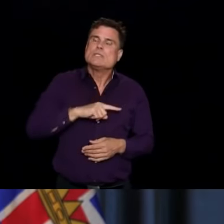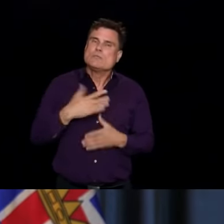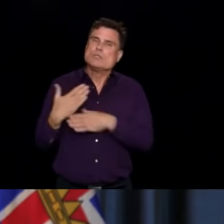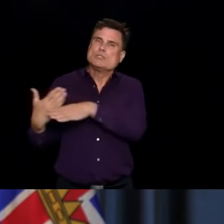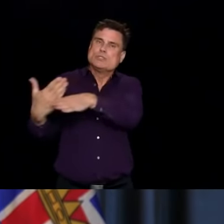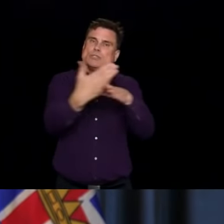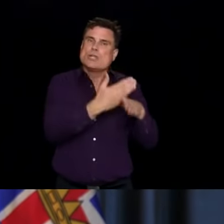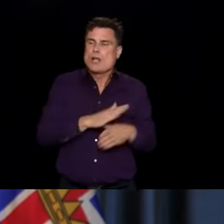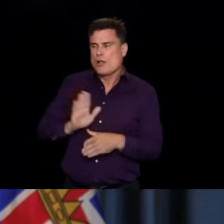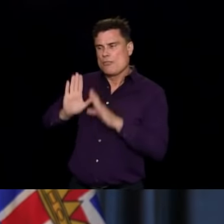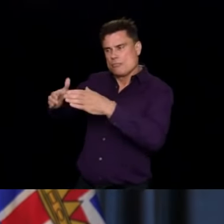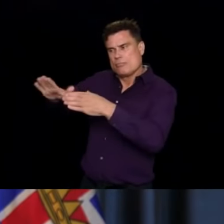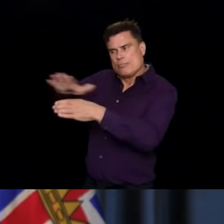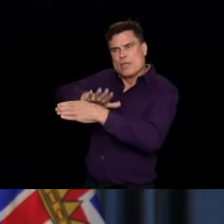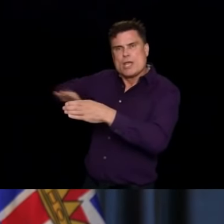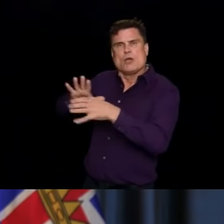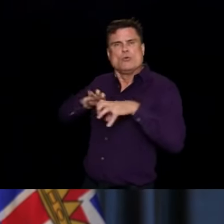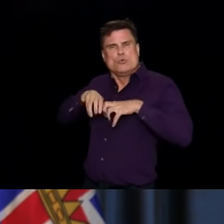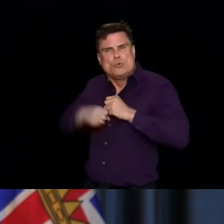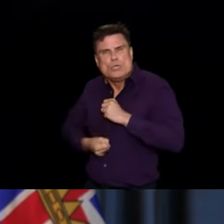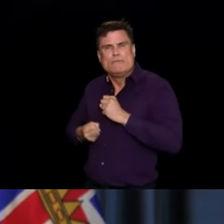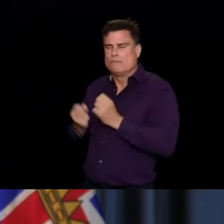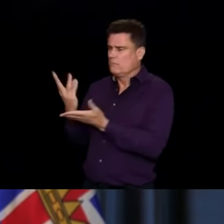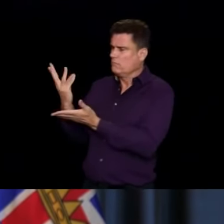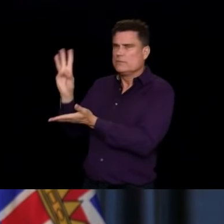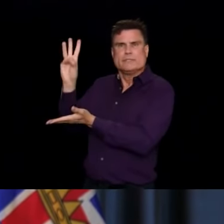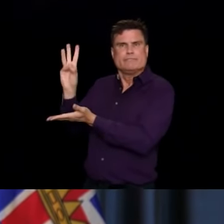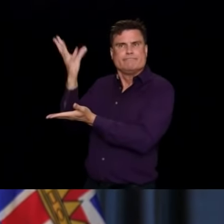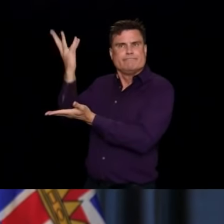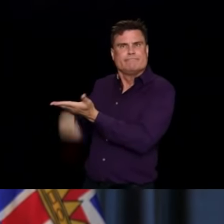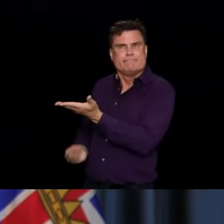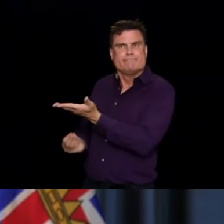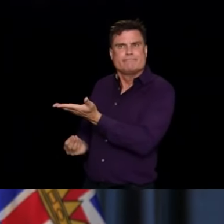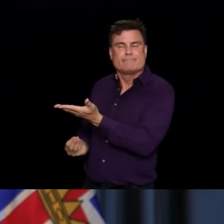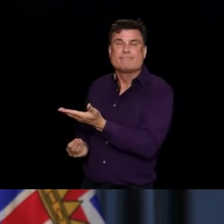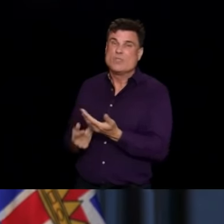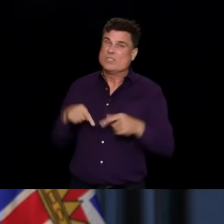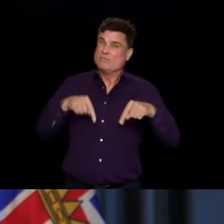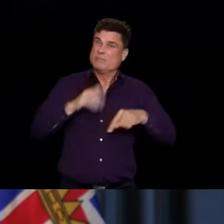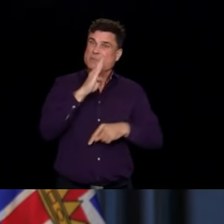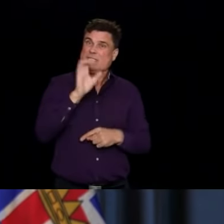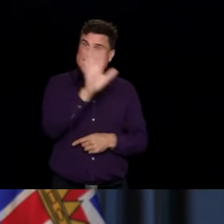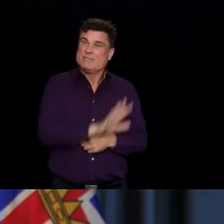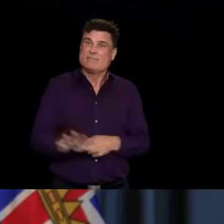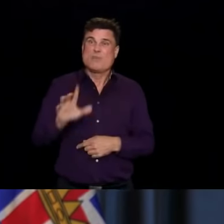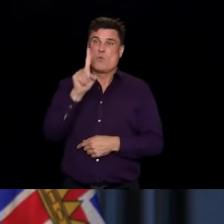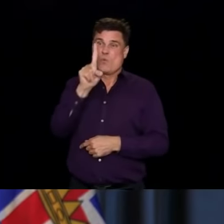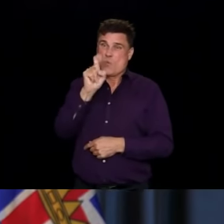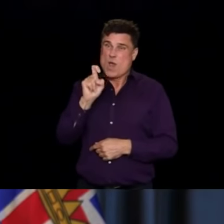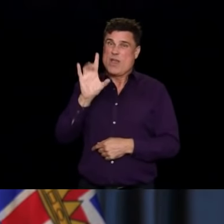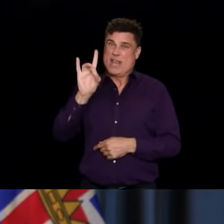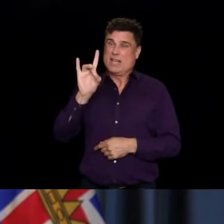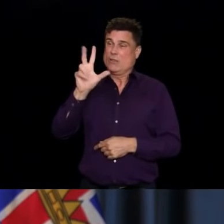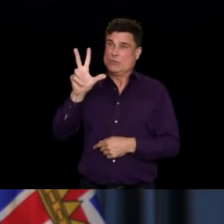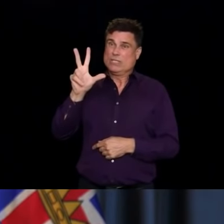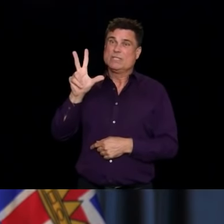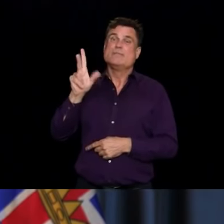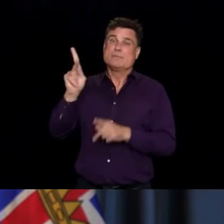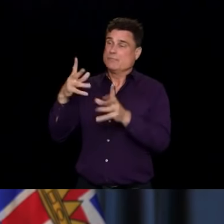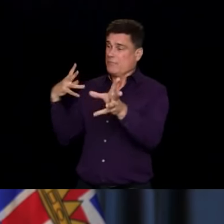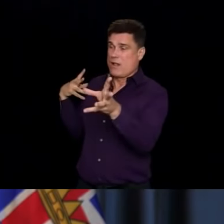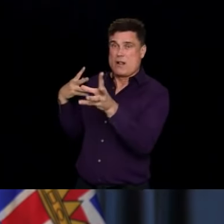with the 183 people and their families who have passed away from COVID-19 since the beginning of the pandemic in British